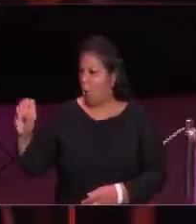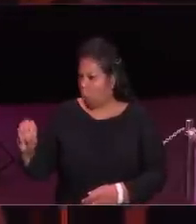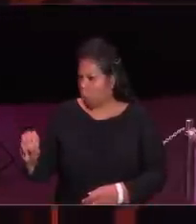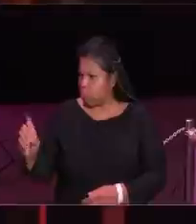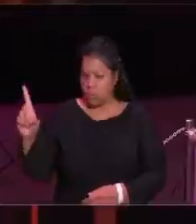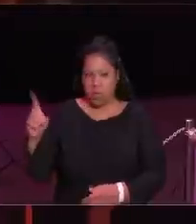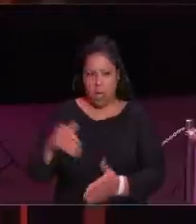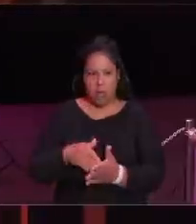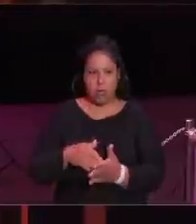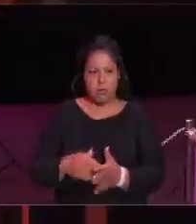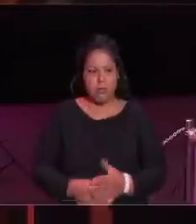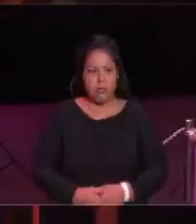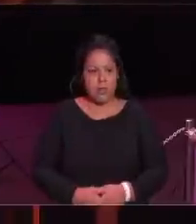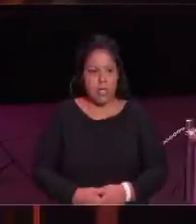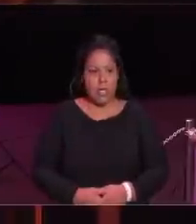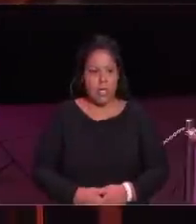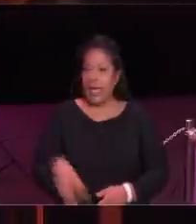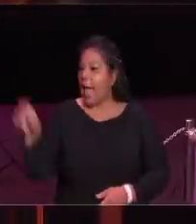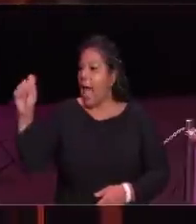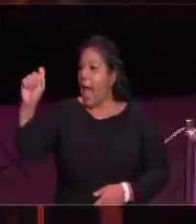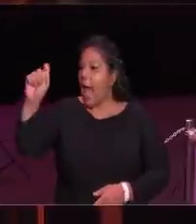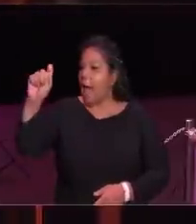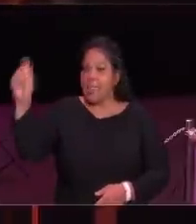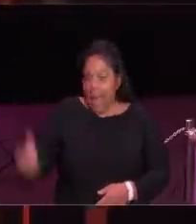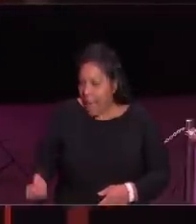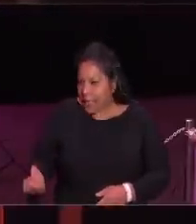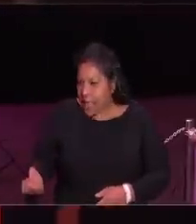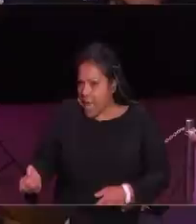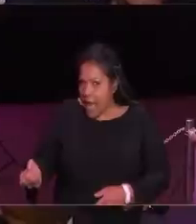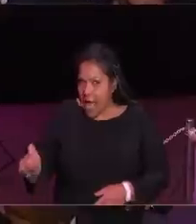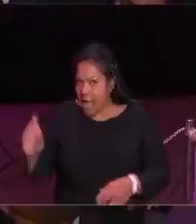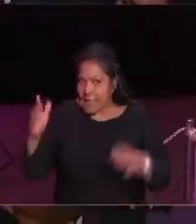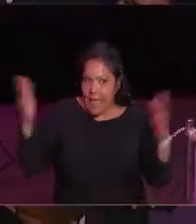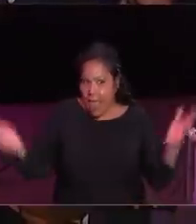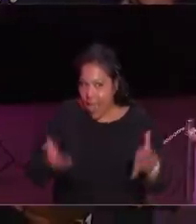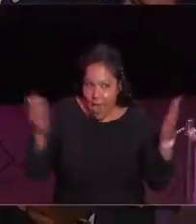Pastor Hassel, Frisco, Texas. Texas in the house.